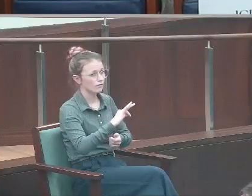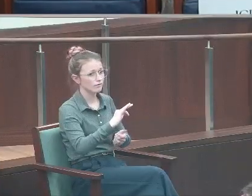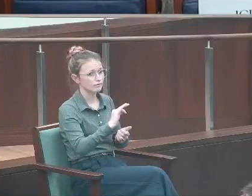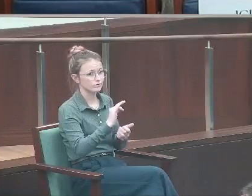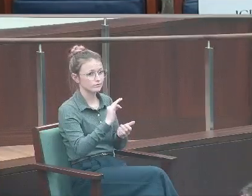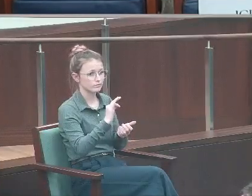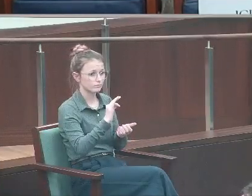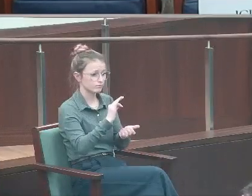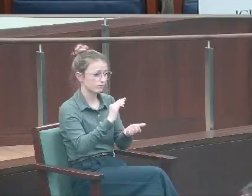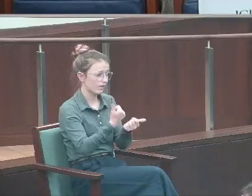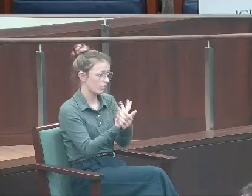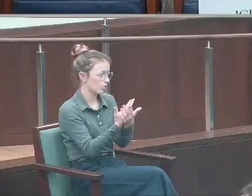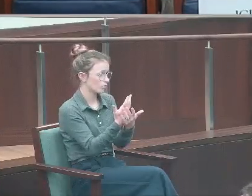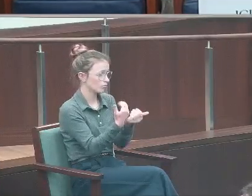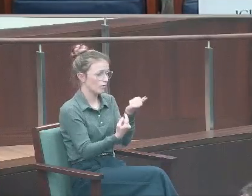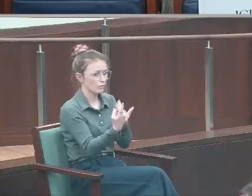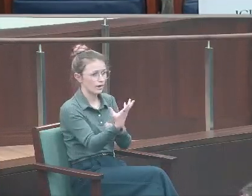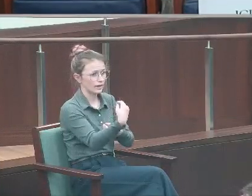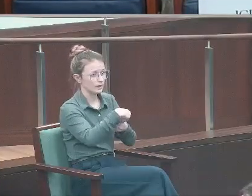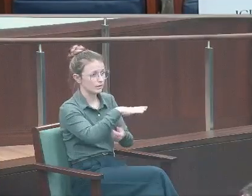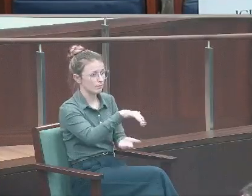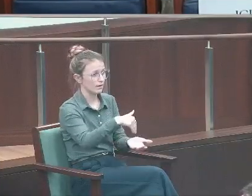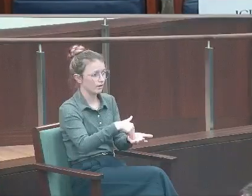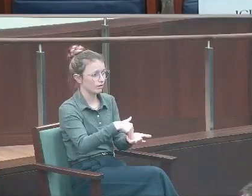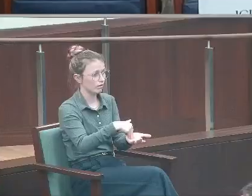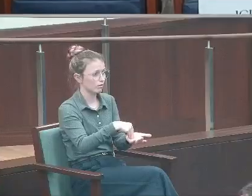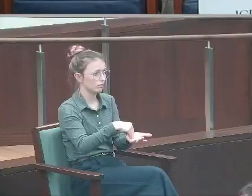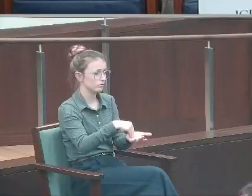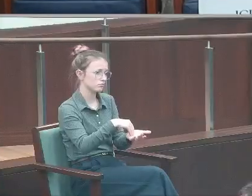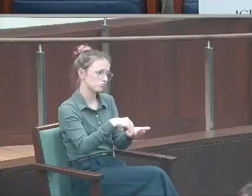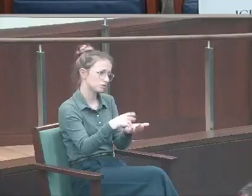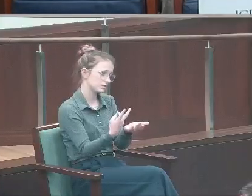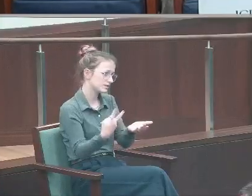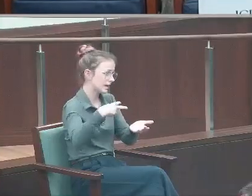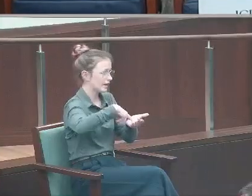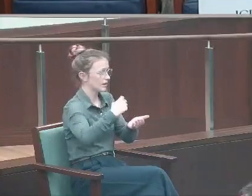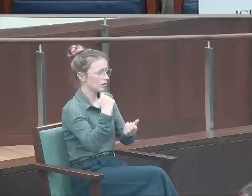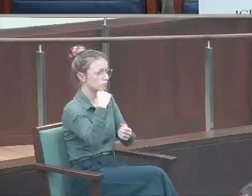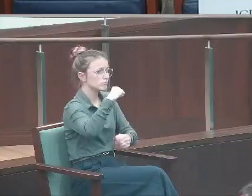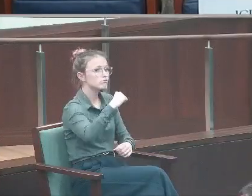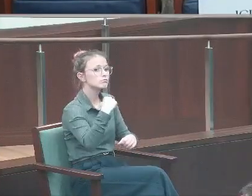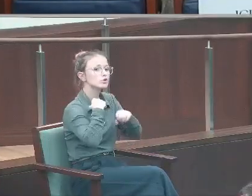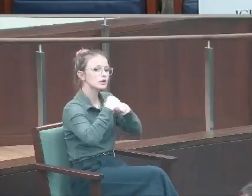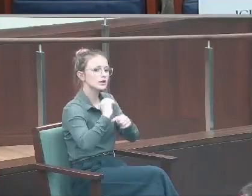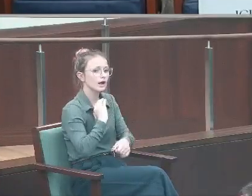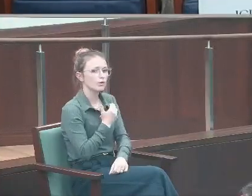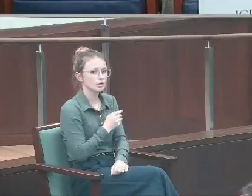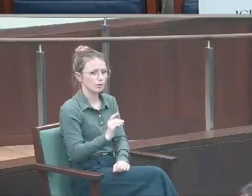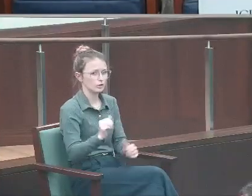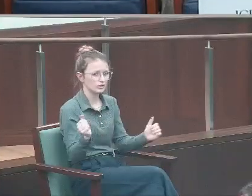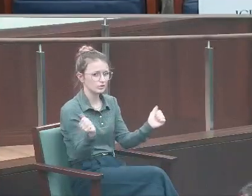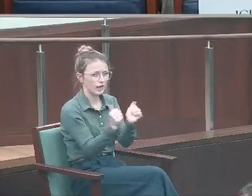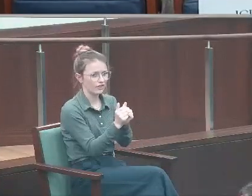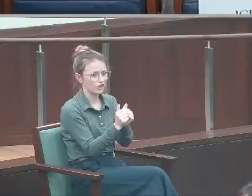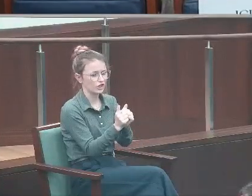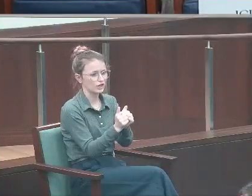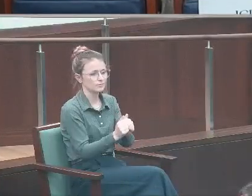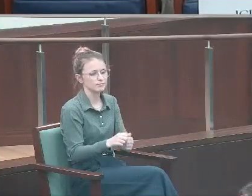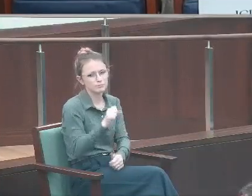in the middle who are going to be unequivocal in standing up against hate and protecting our democracy right now. I love all